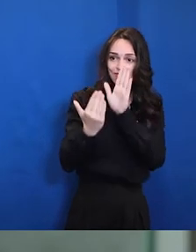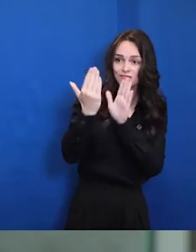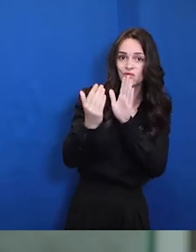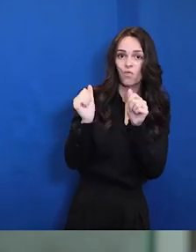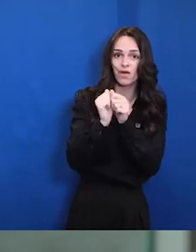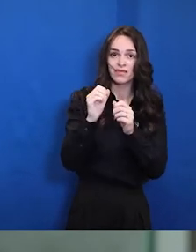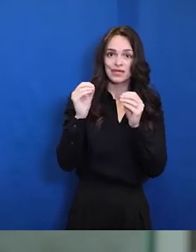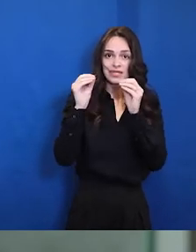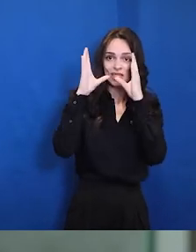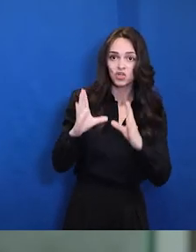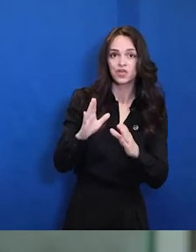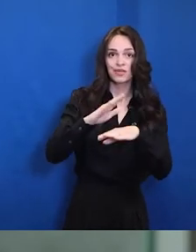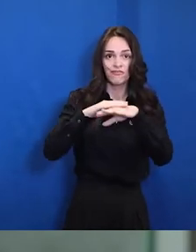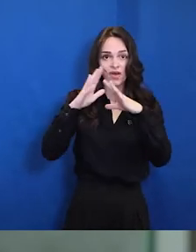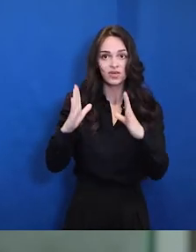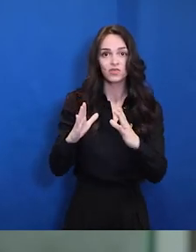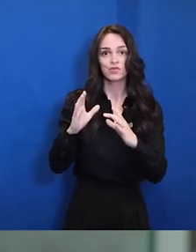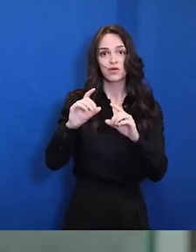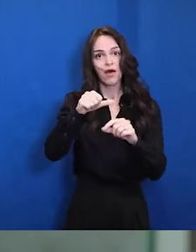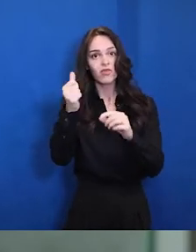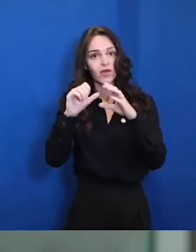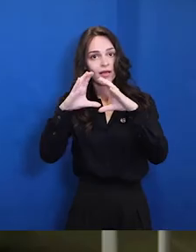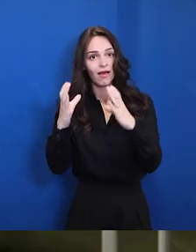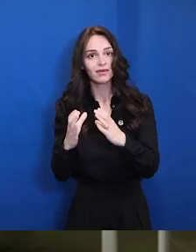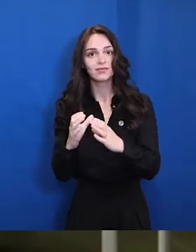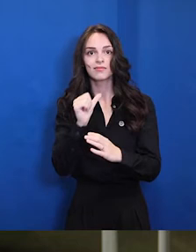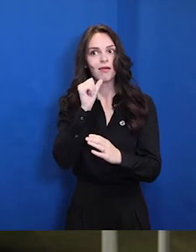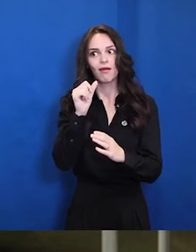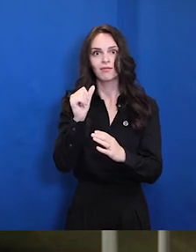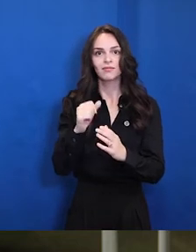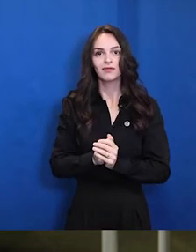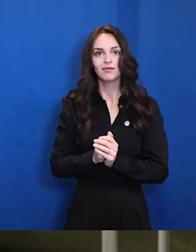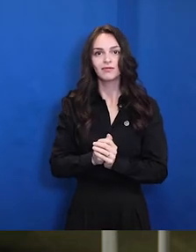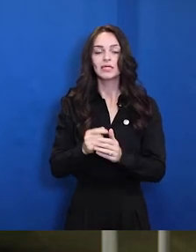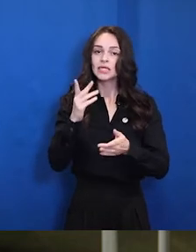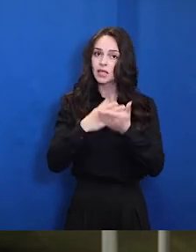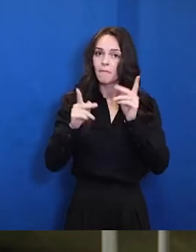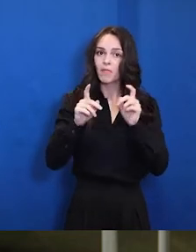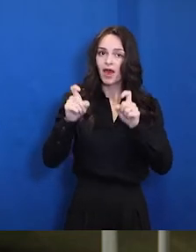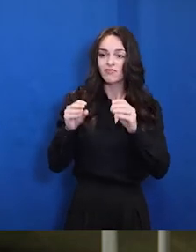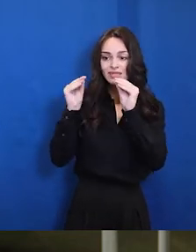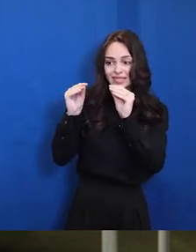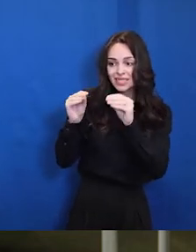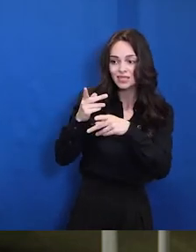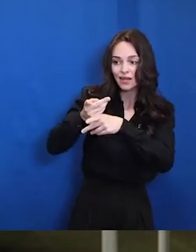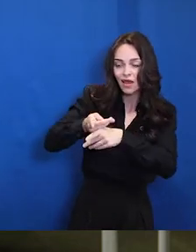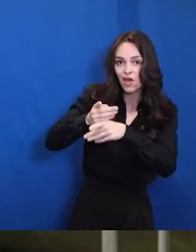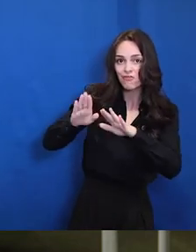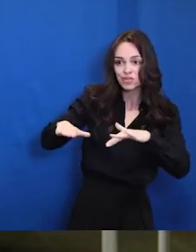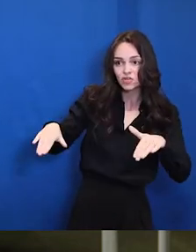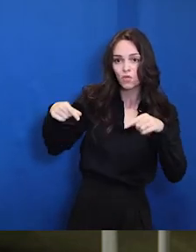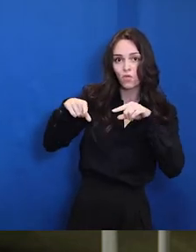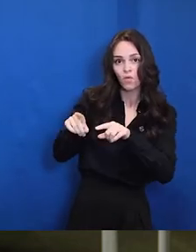instructors, advisors, or classmates in person. Some had to take care of and educate their own children